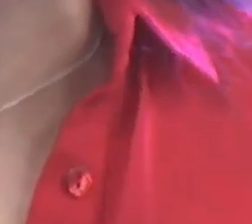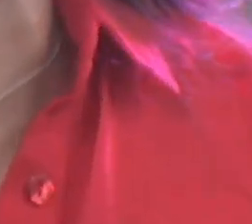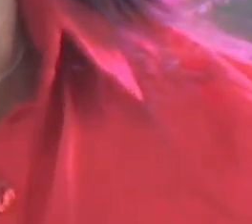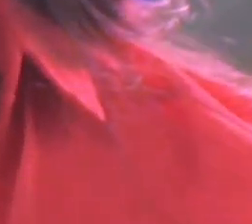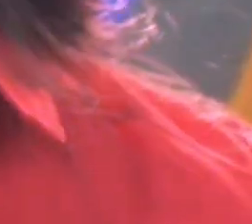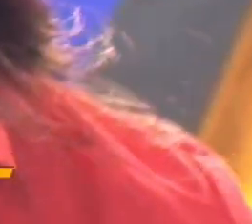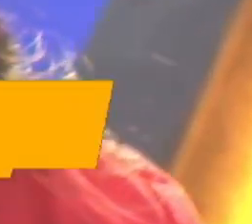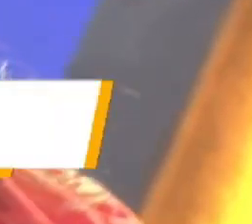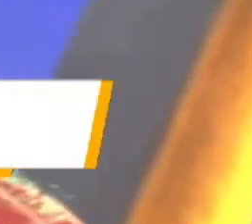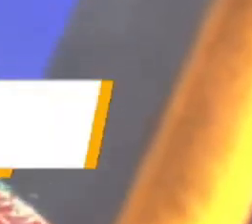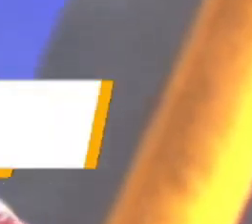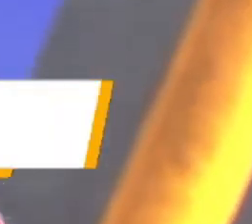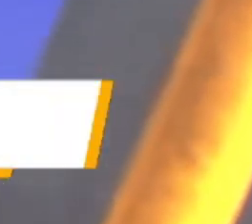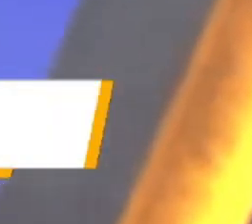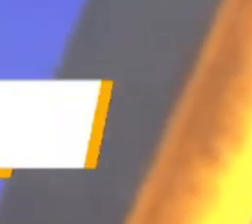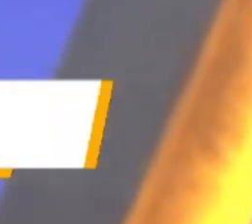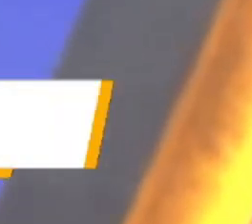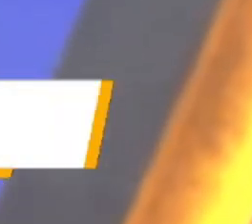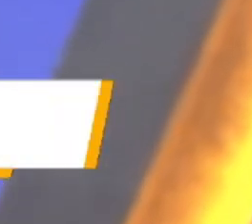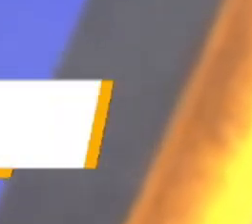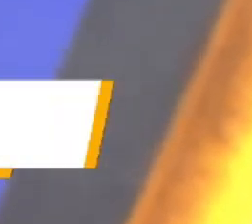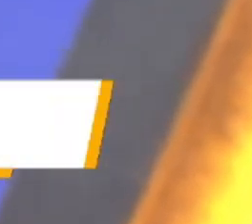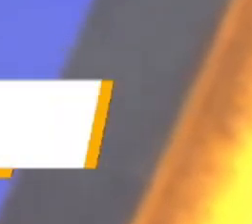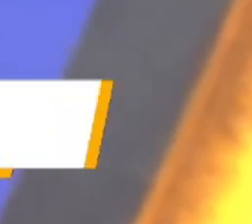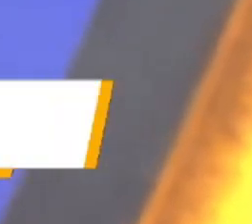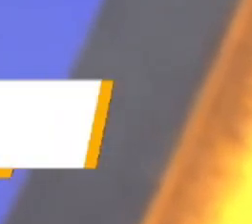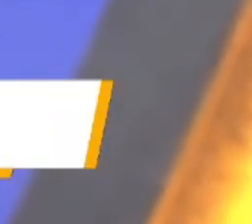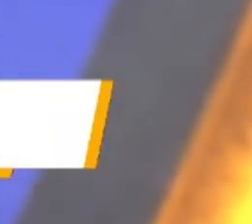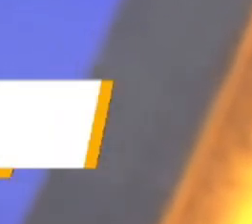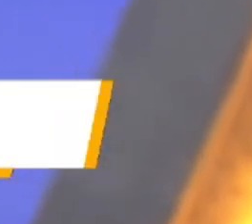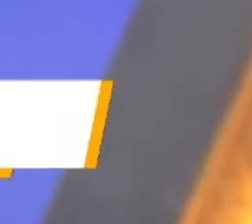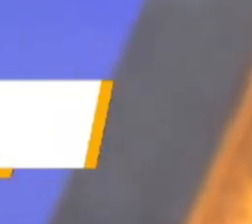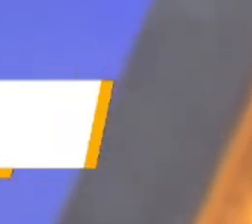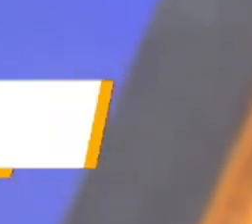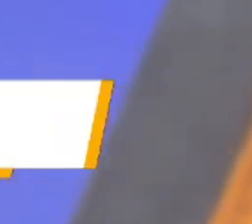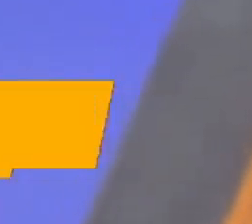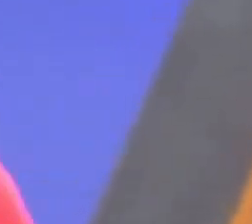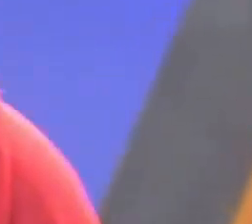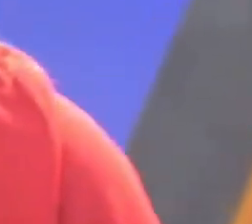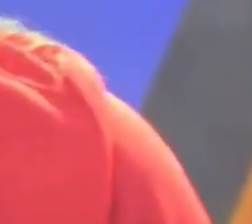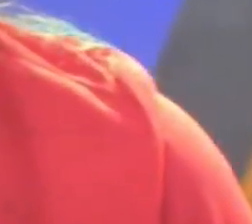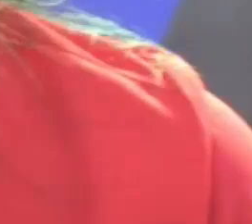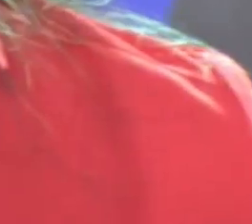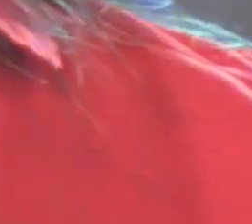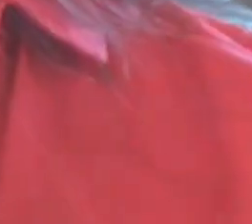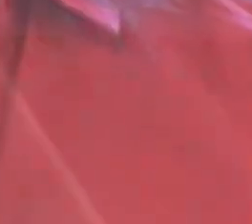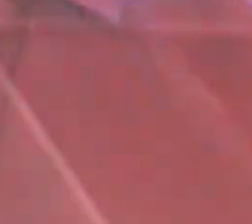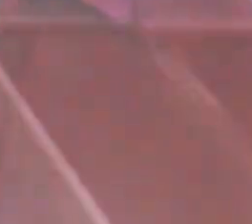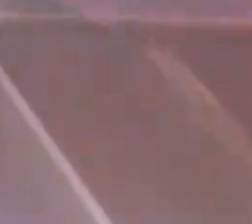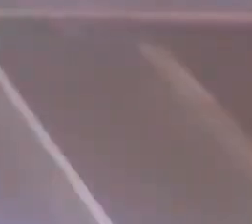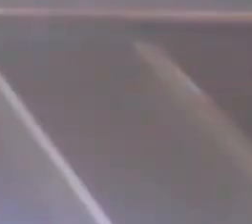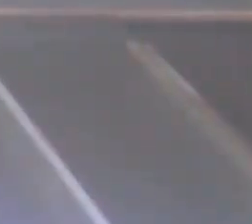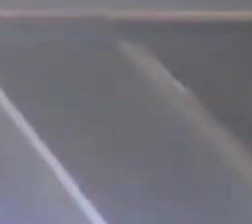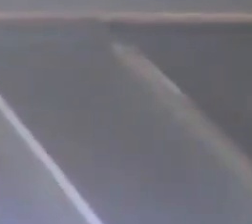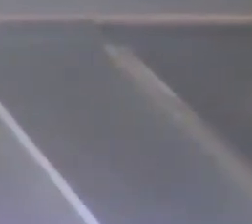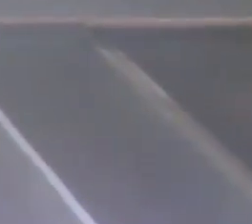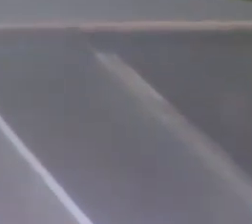is keeping a heart that's slowly bleeding, should I stay